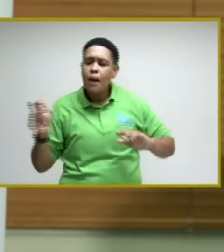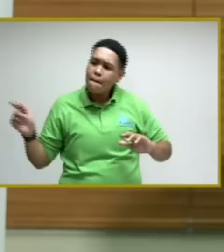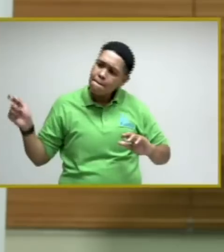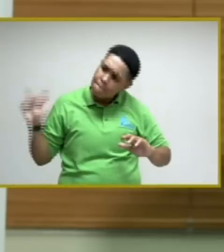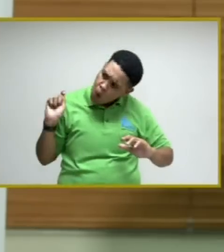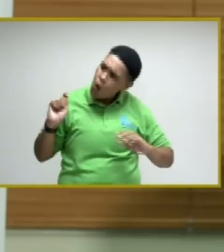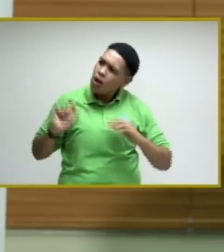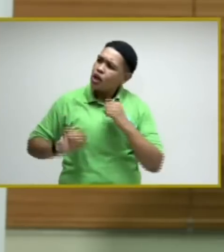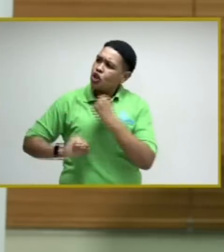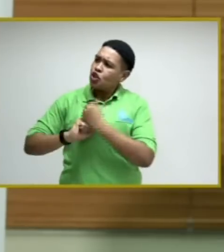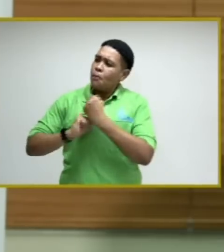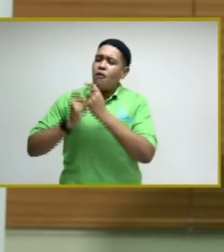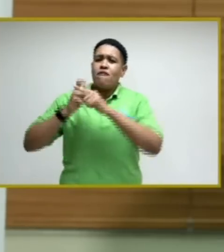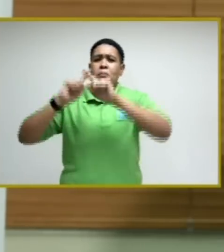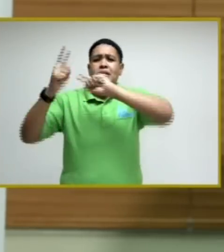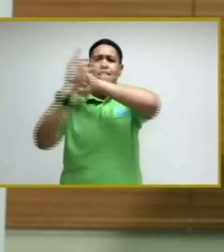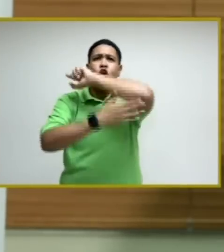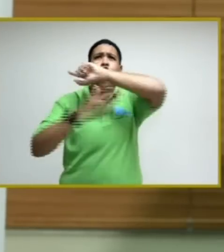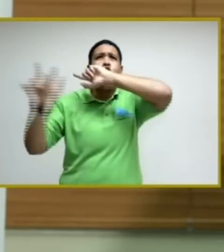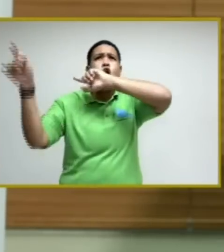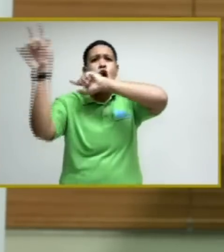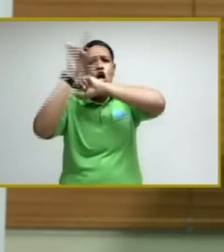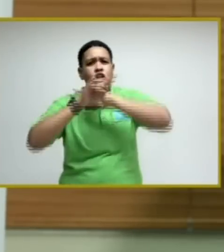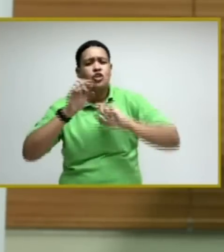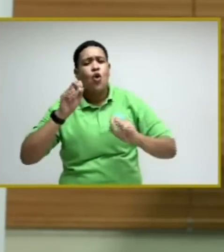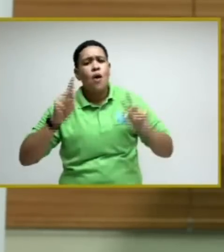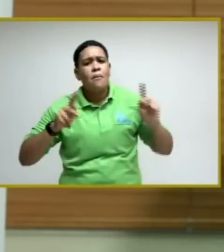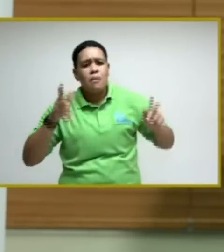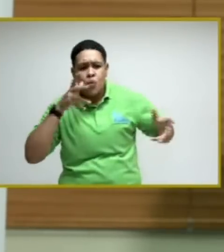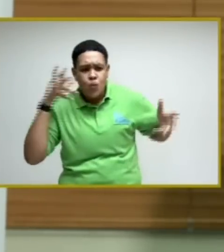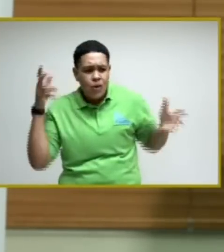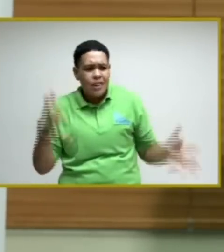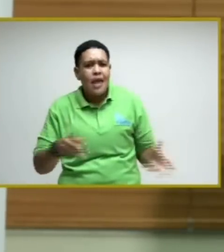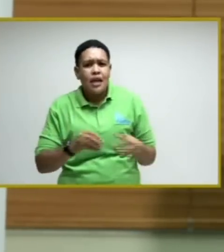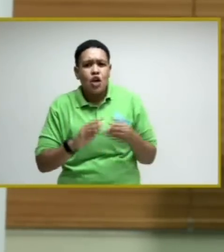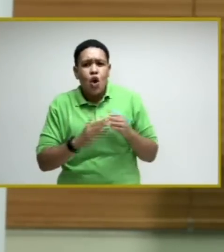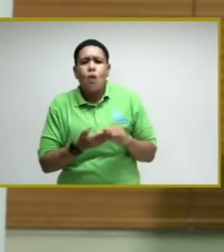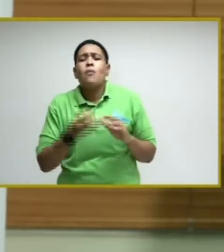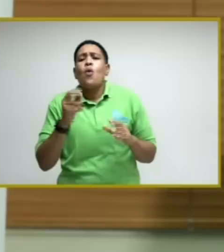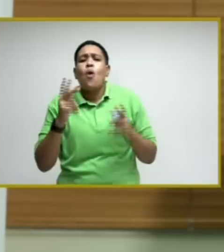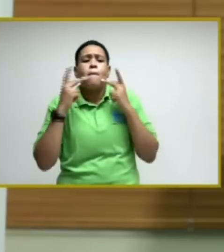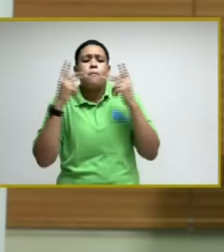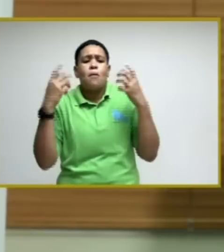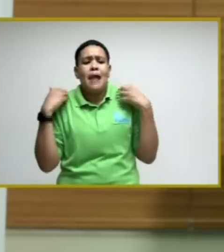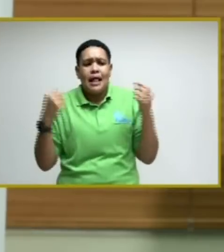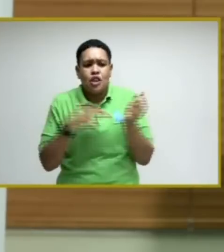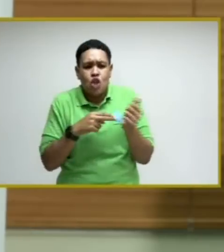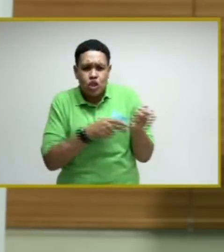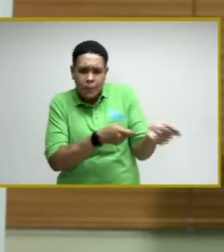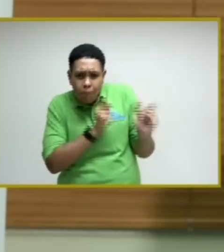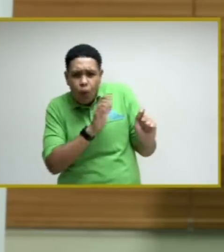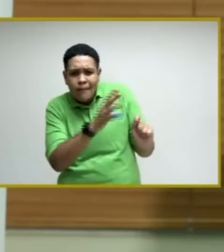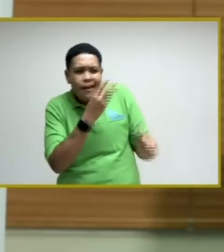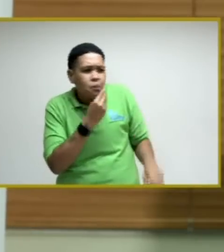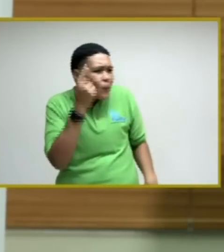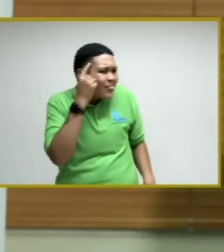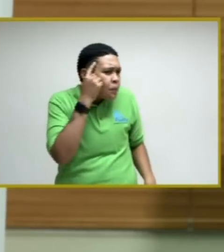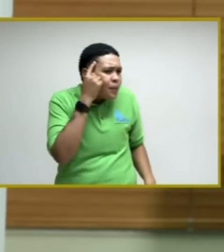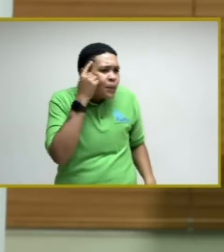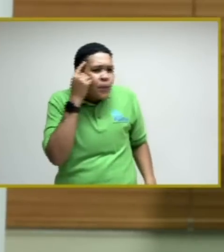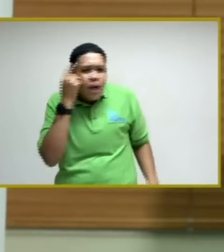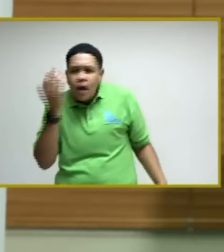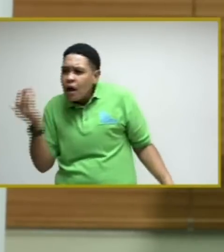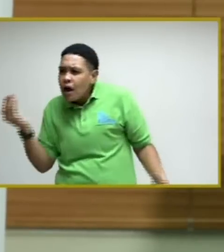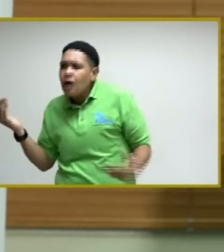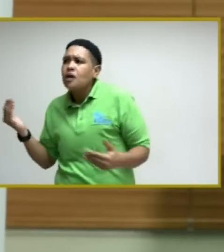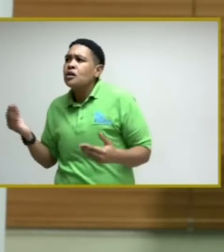from multilaterals or people on the ground in the community or public health nurses and so on, to